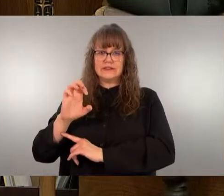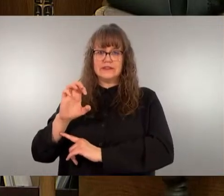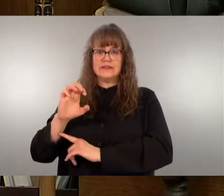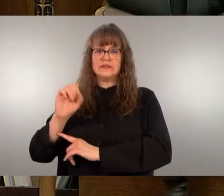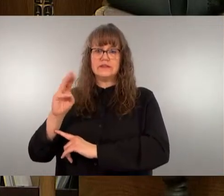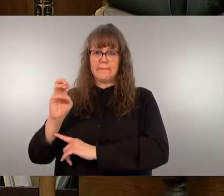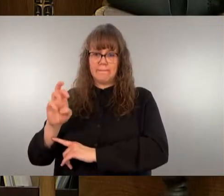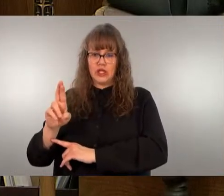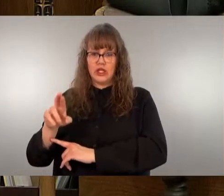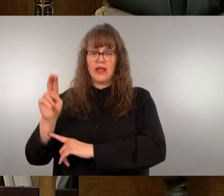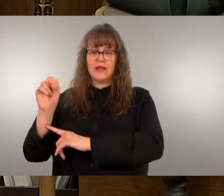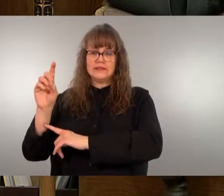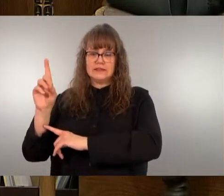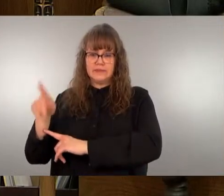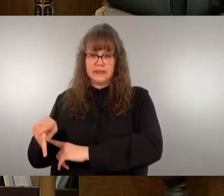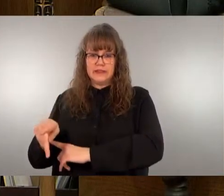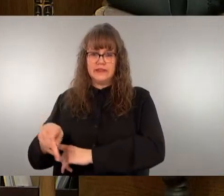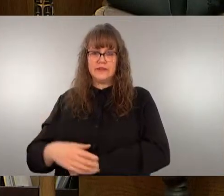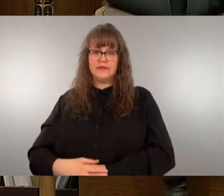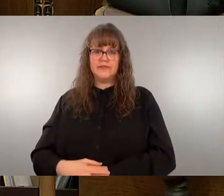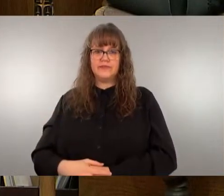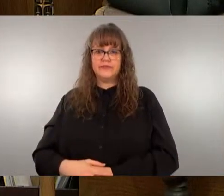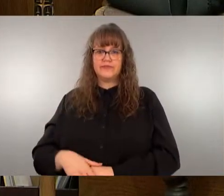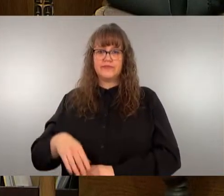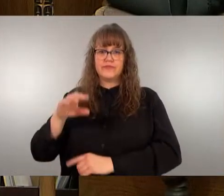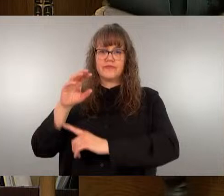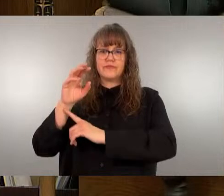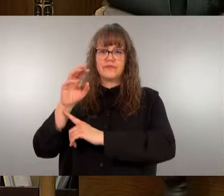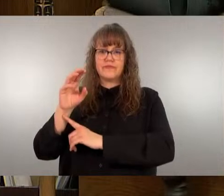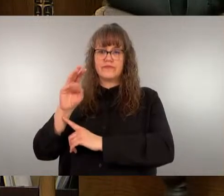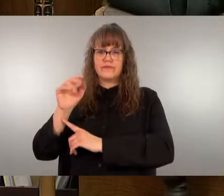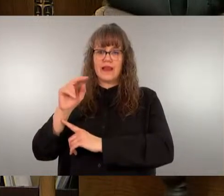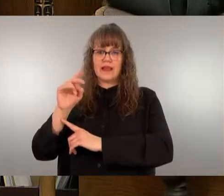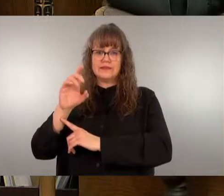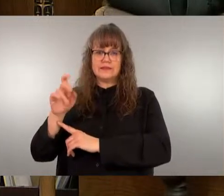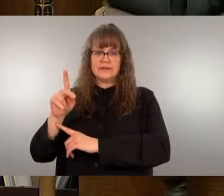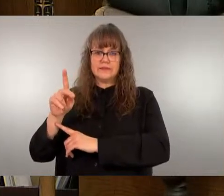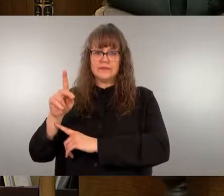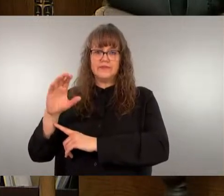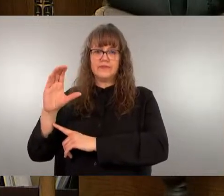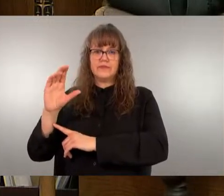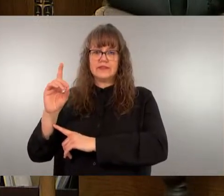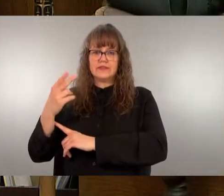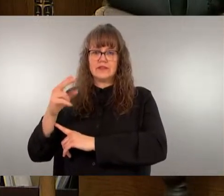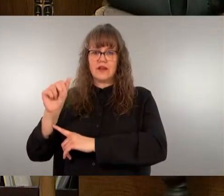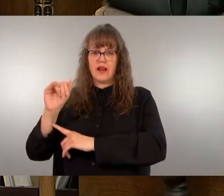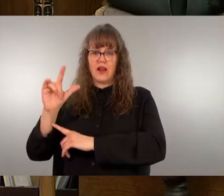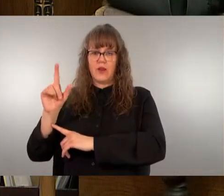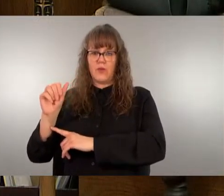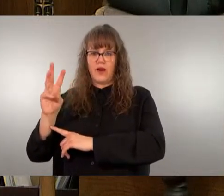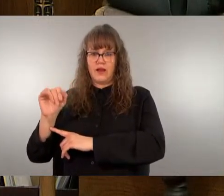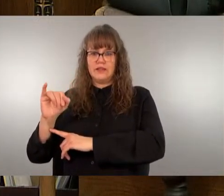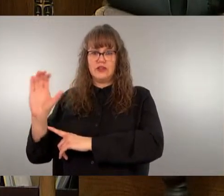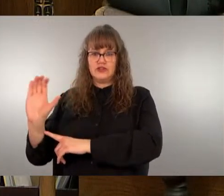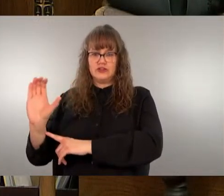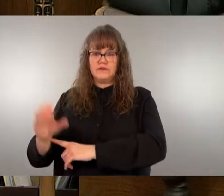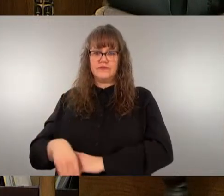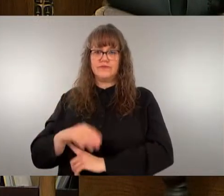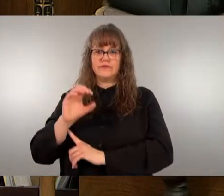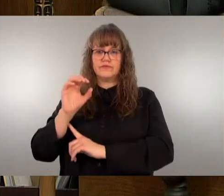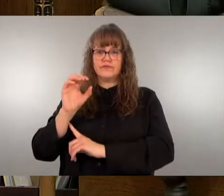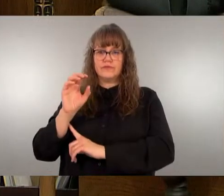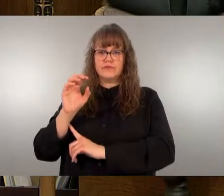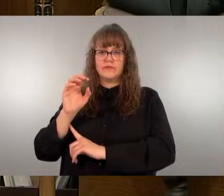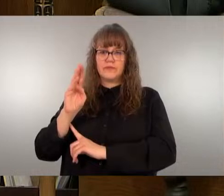Dhaliwal, Conservative Party of BC. Surrey Panorama, Brian Tepper, Conservative Party of BC.